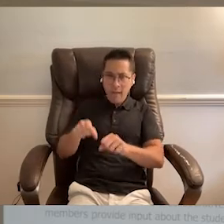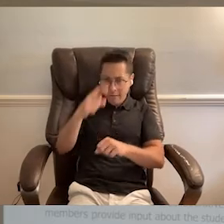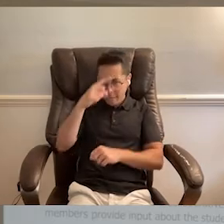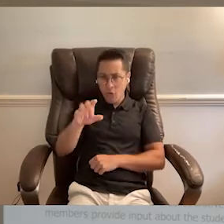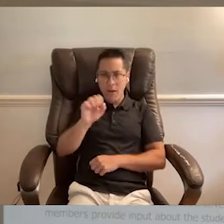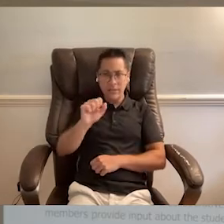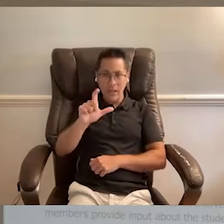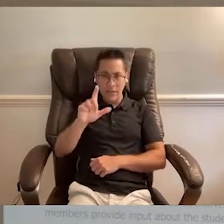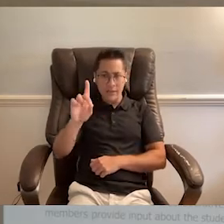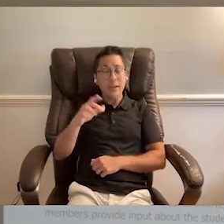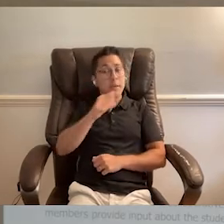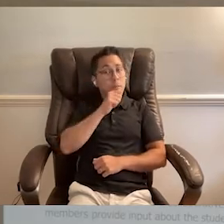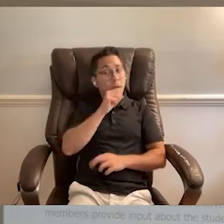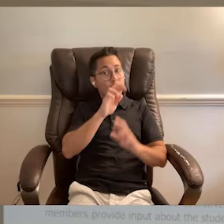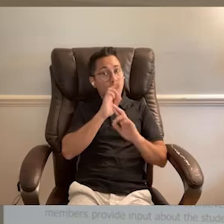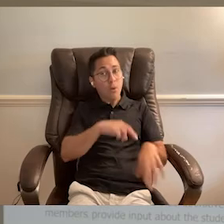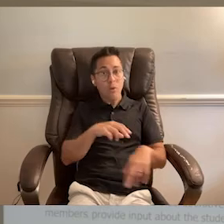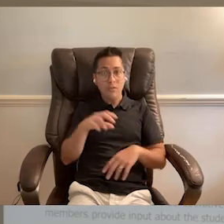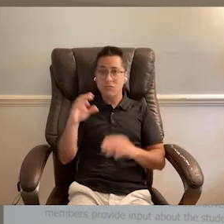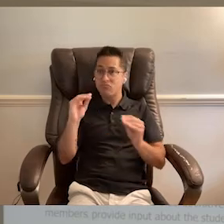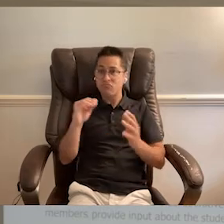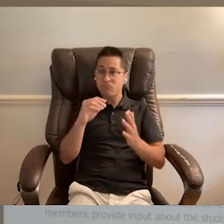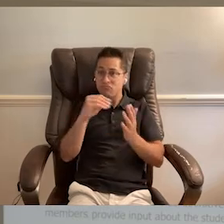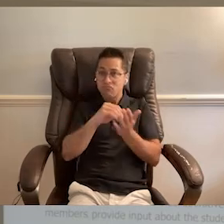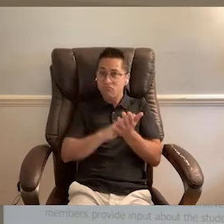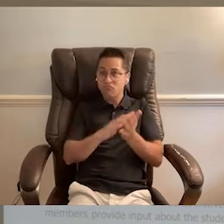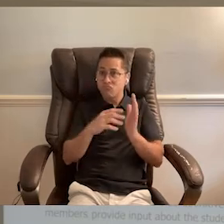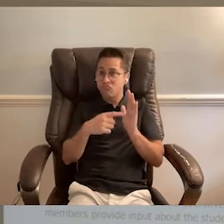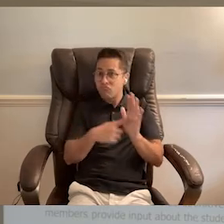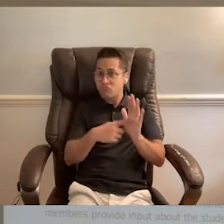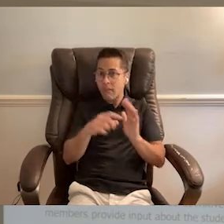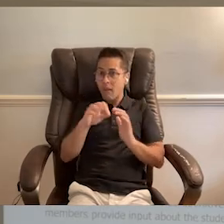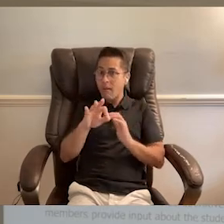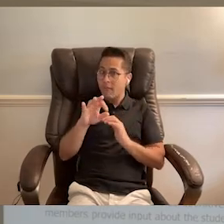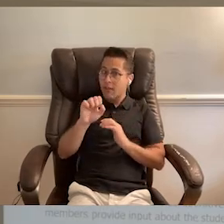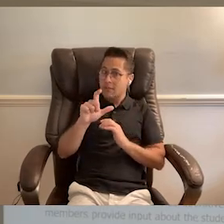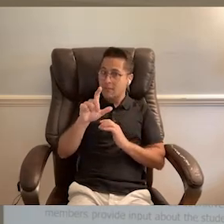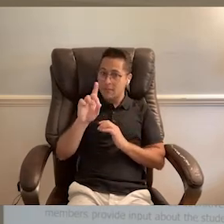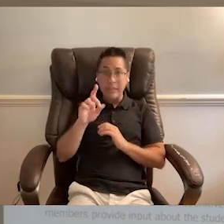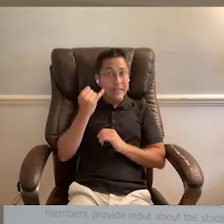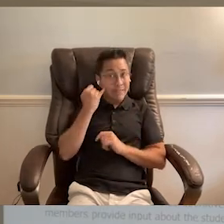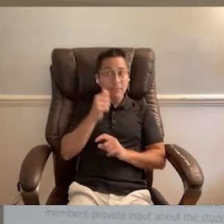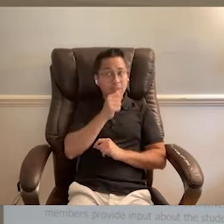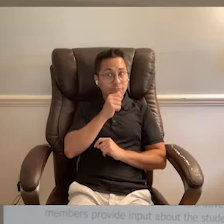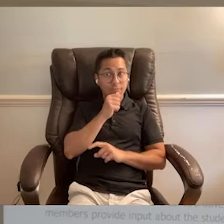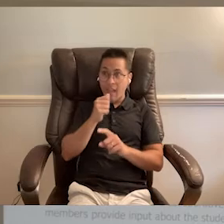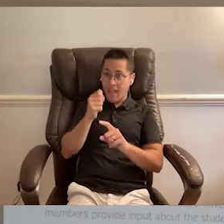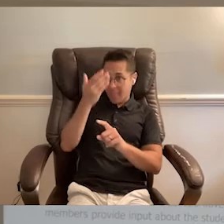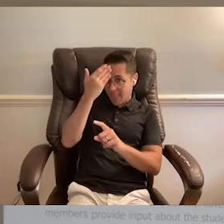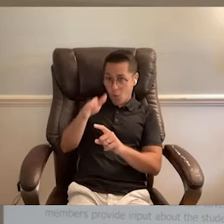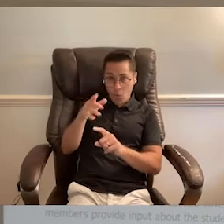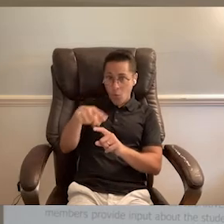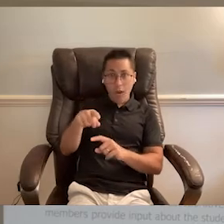said no indication of SLD. Don't give them that. If it's private and they don't know about it and you don't like what it